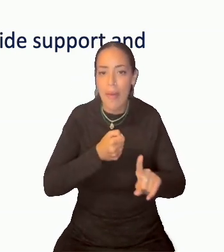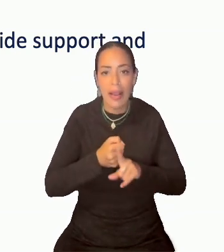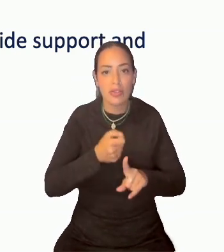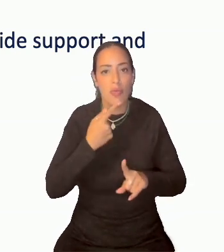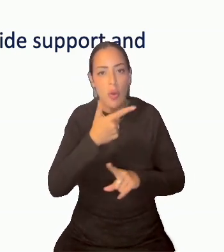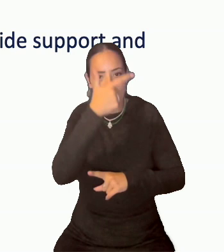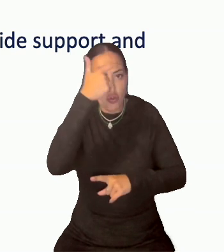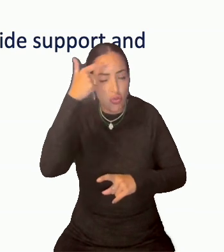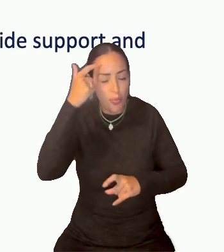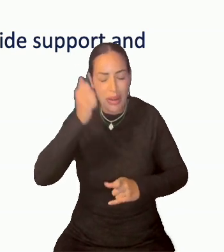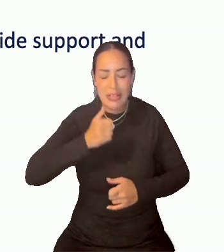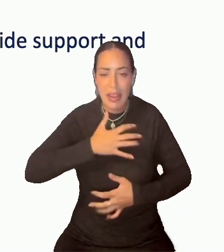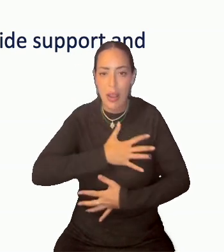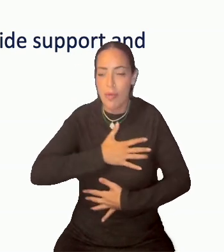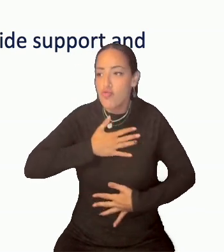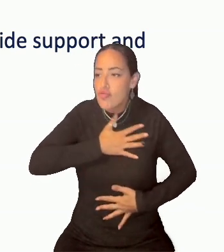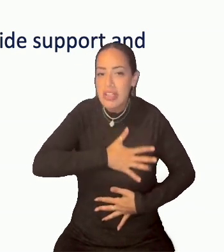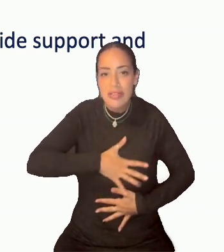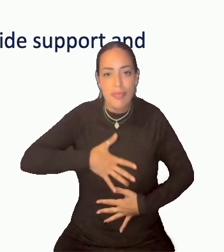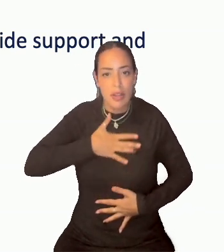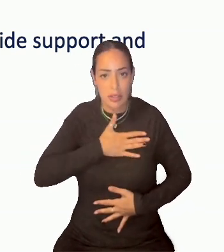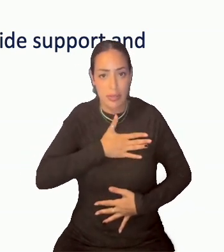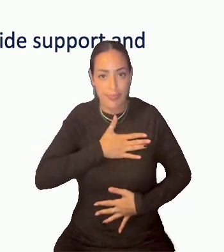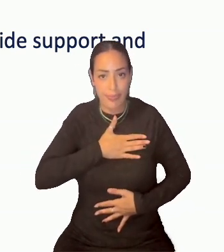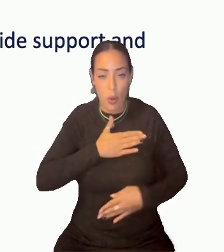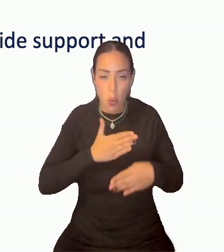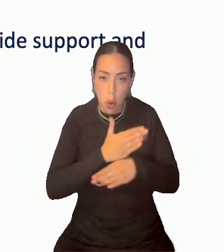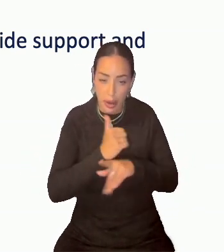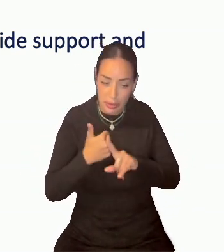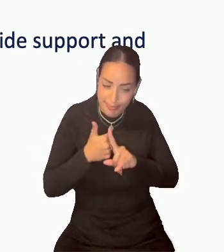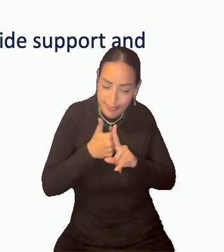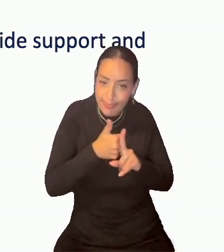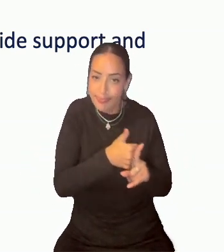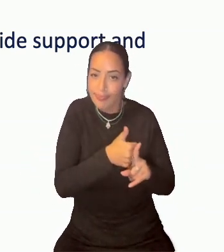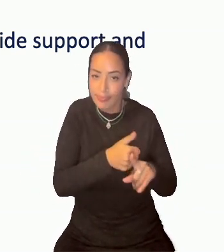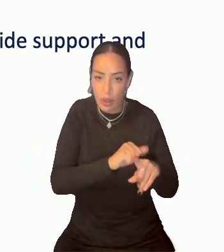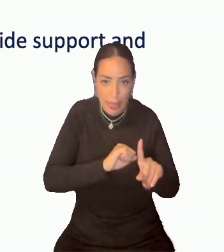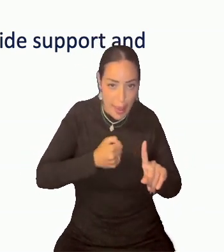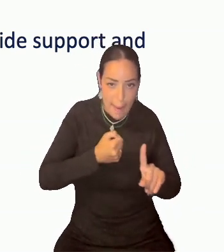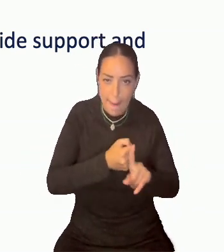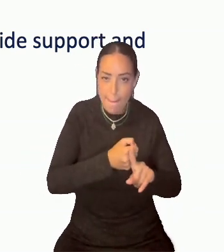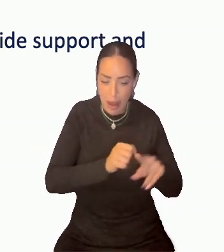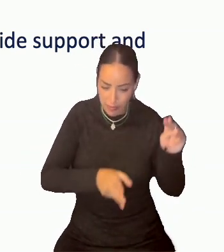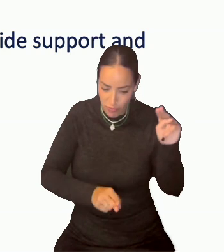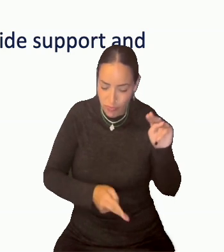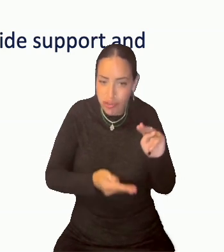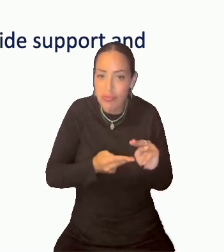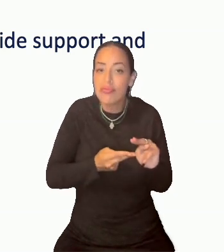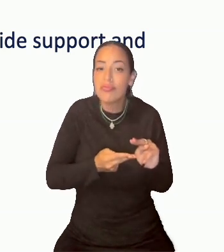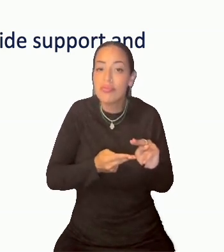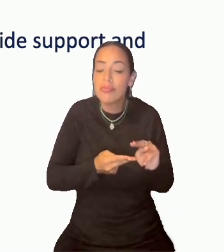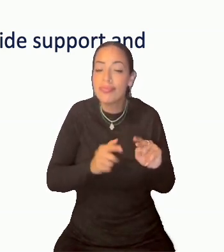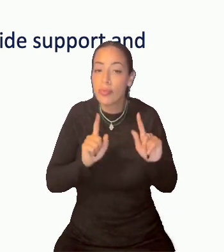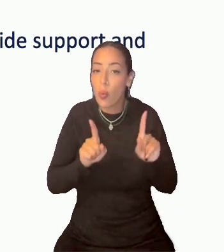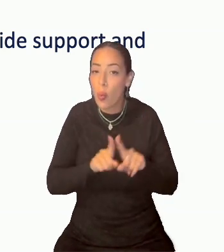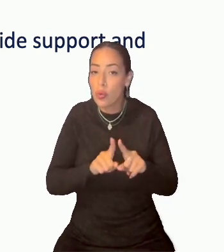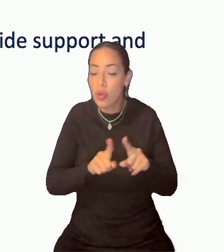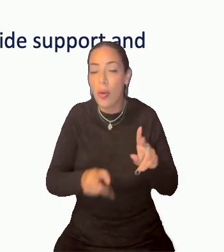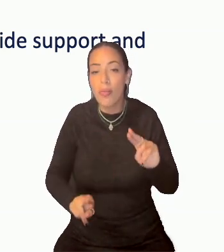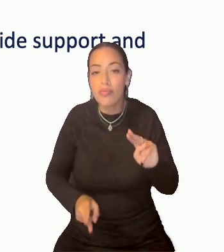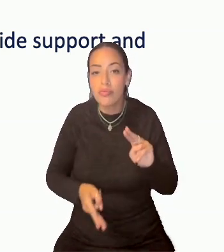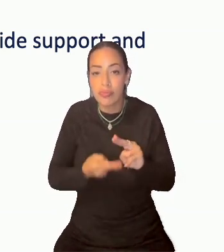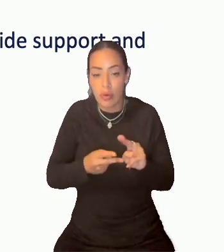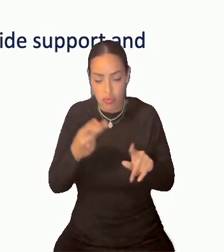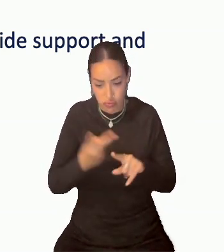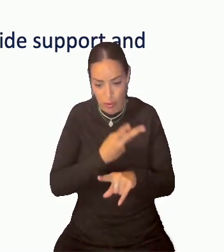in our engagements, working to mitigate its effects wherever and however possible, reducing the potential